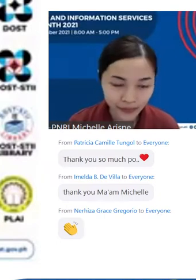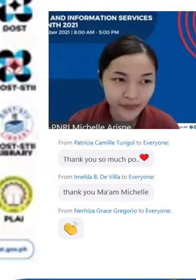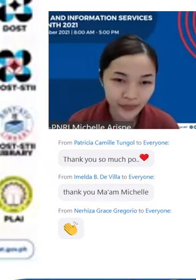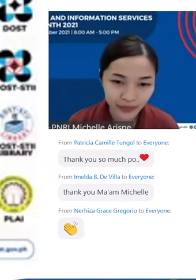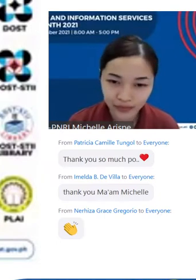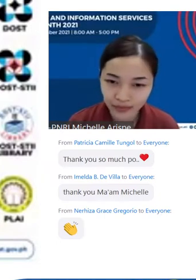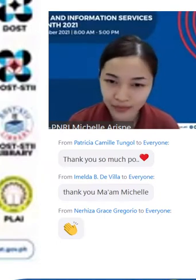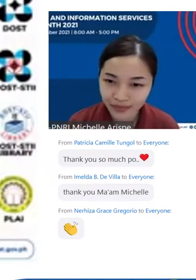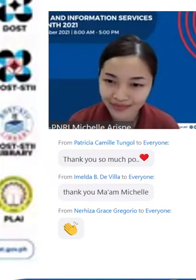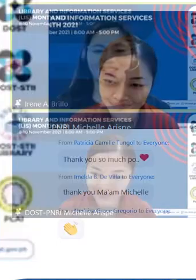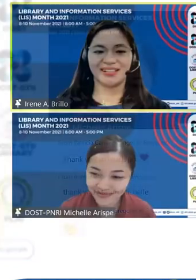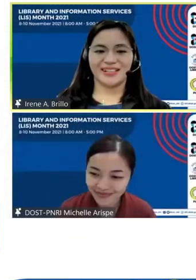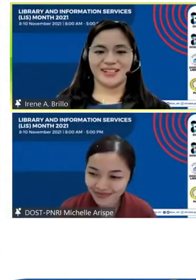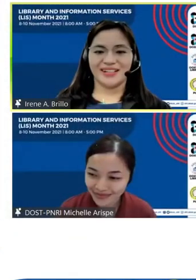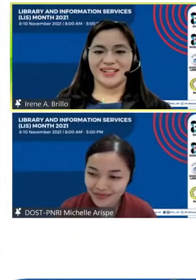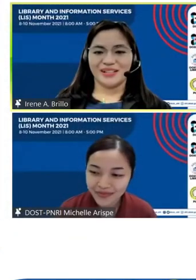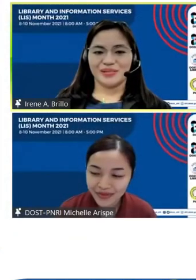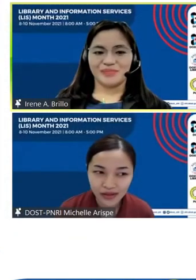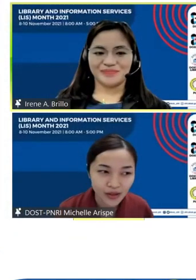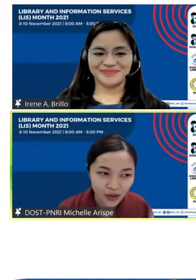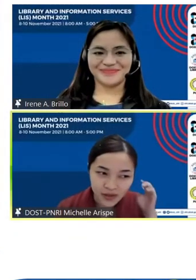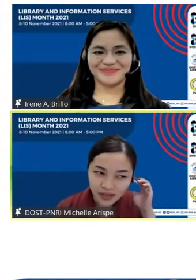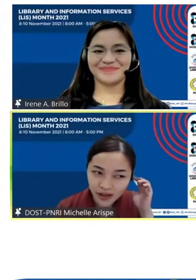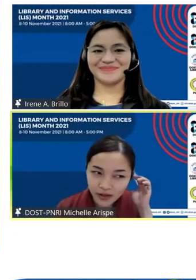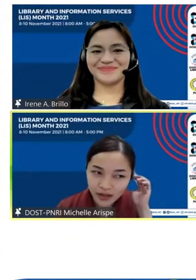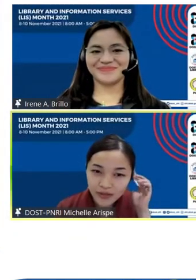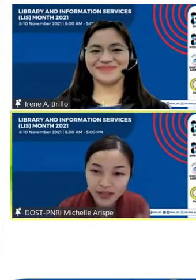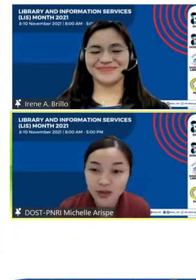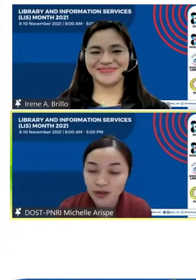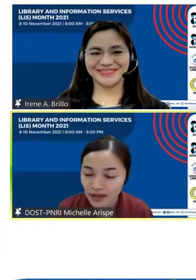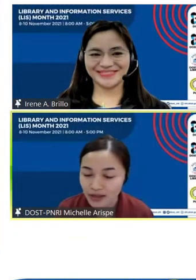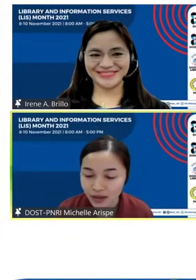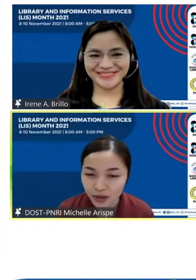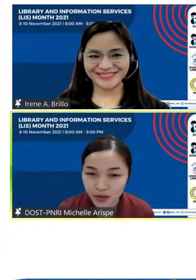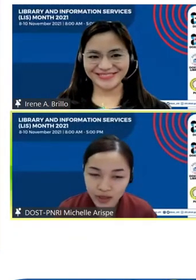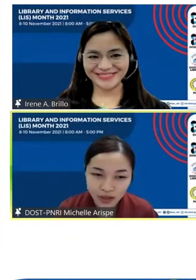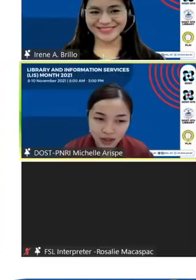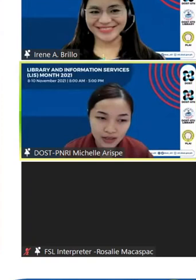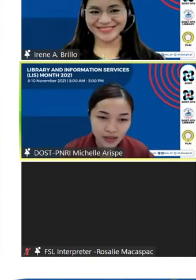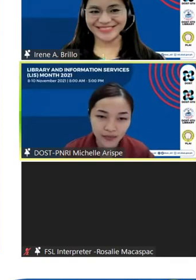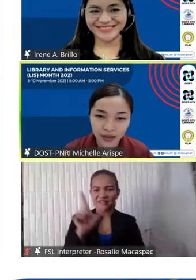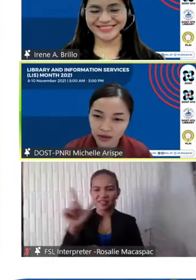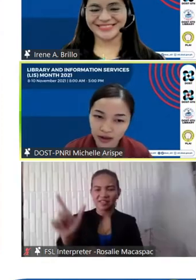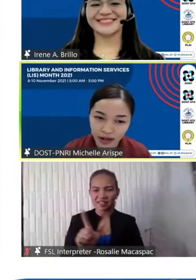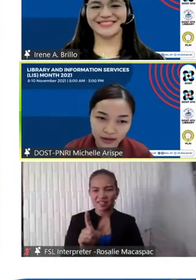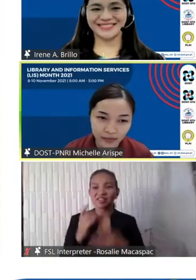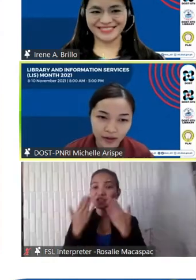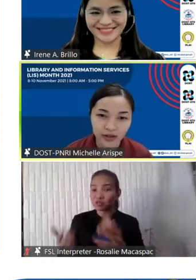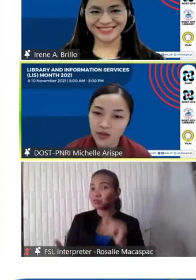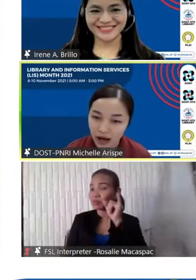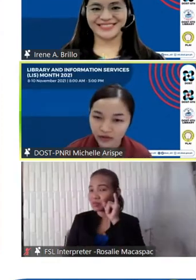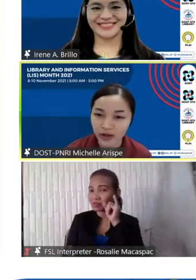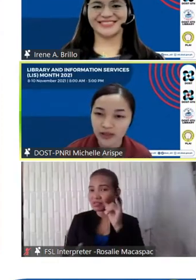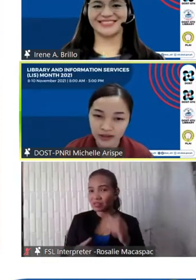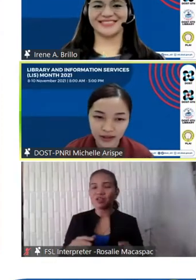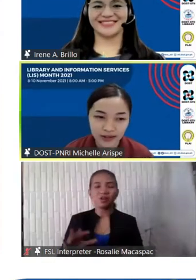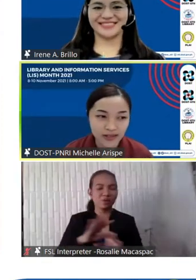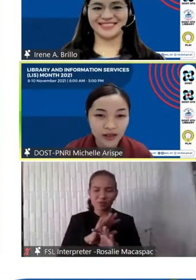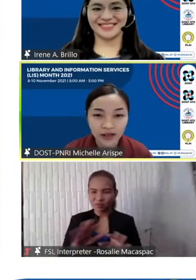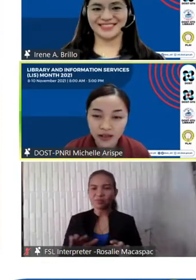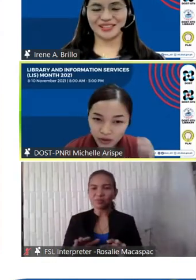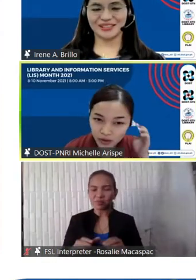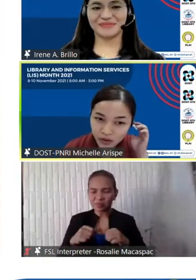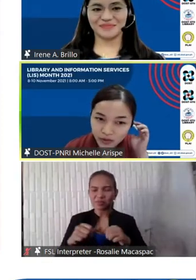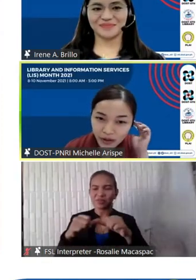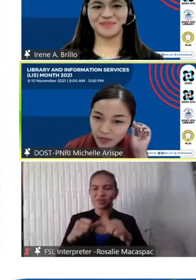PNRI Library. Thank you, Ms. Irene. Please don't hesitate to reach us sa PNRI Library. You have our